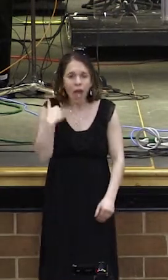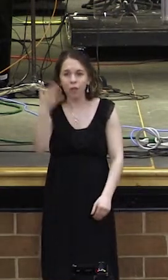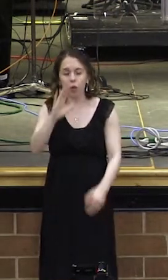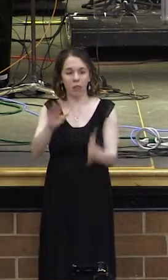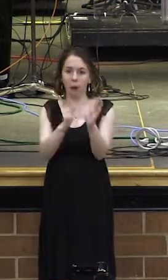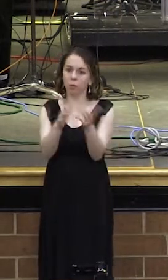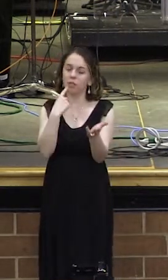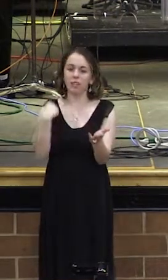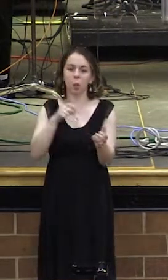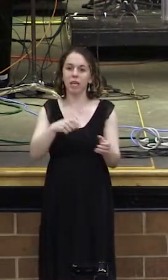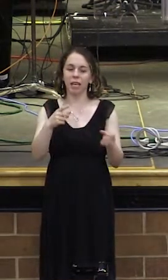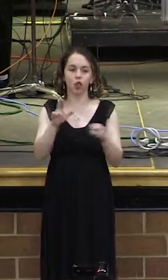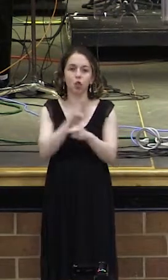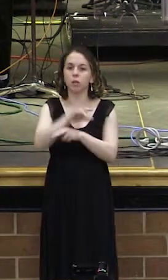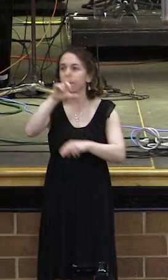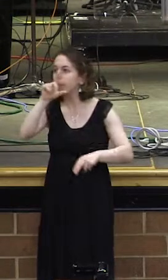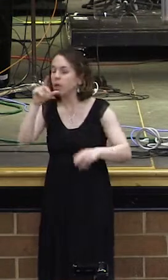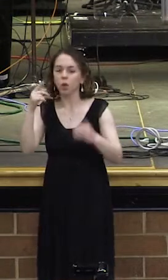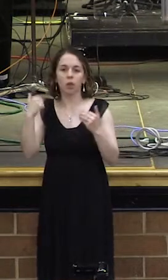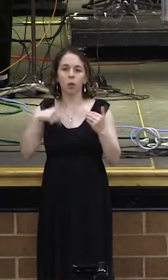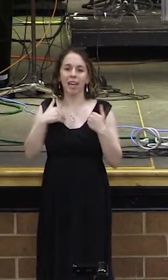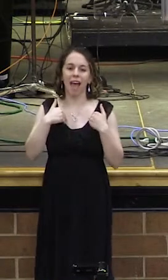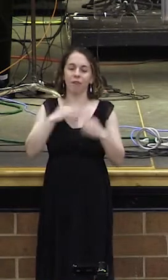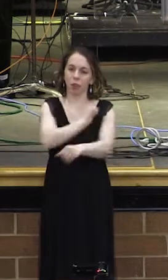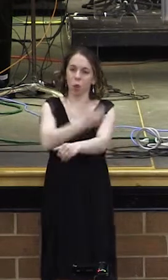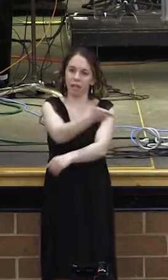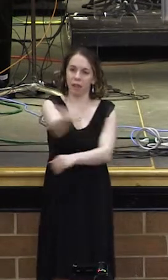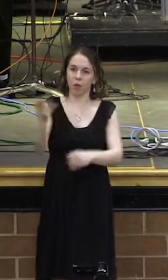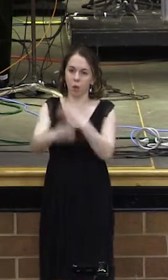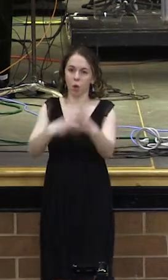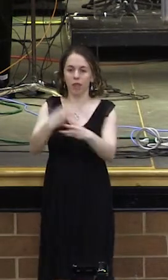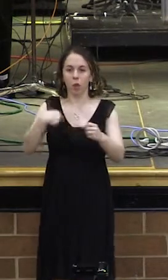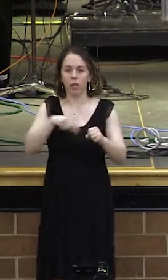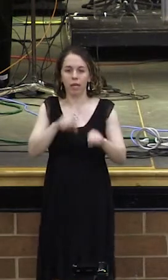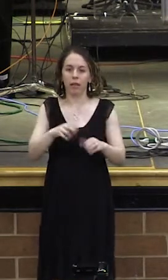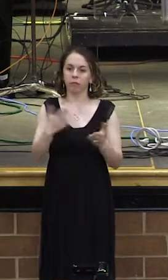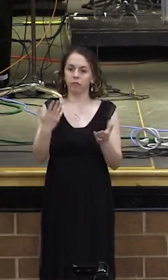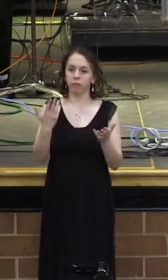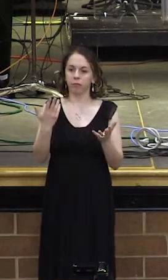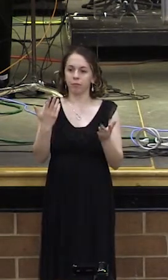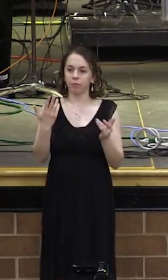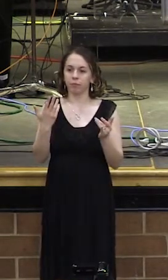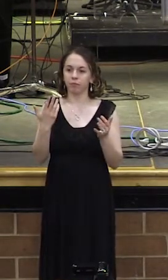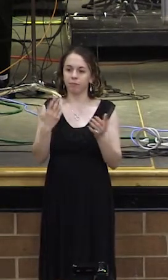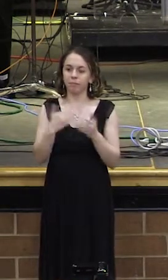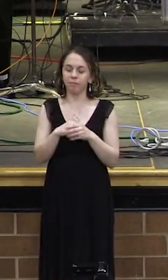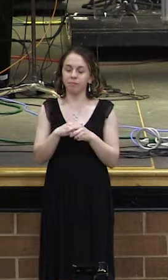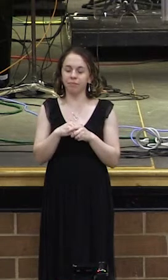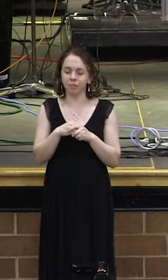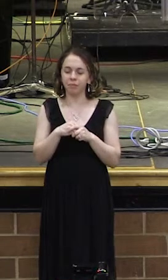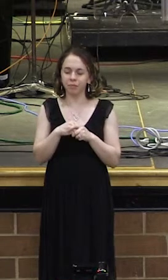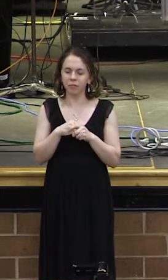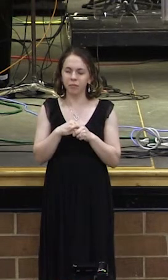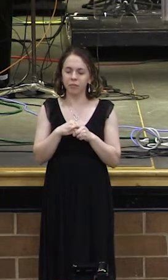beings in God's image to conquer and to to control and to rule and the reign in a Godly way and at the very end of